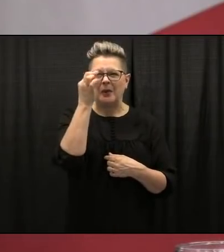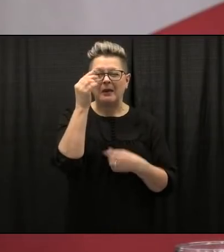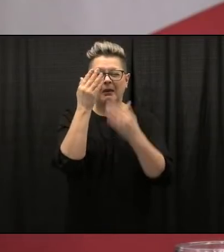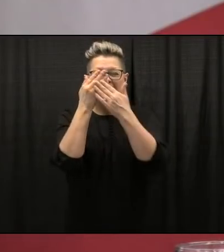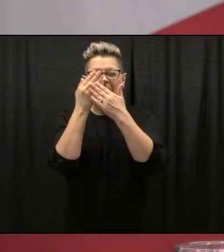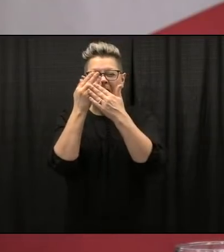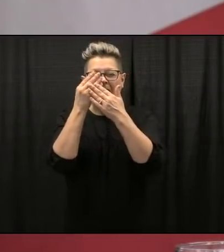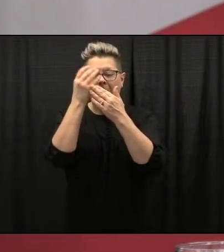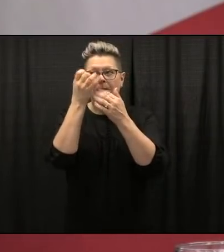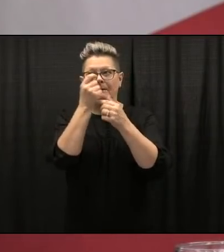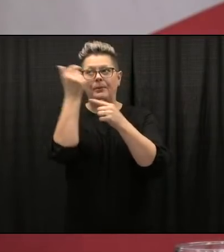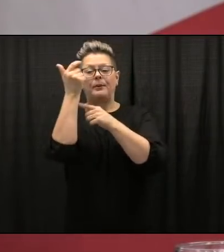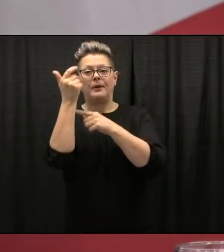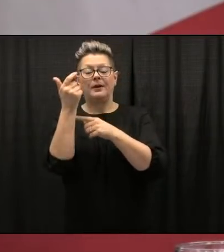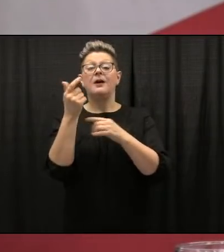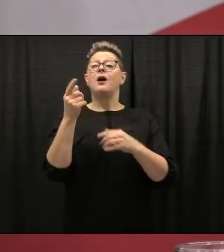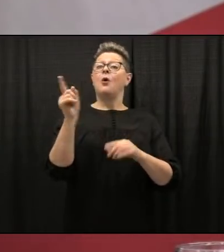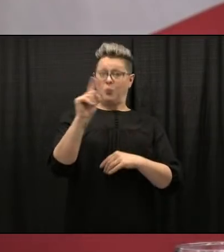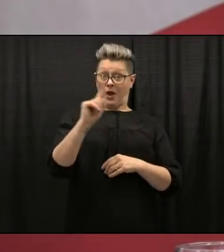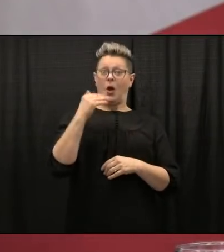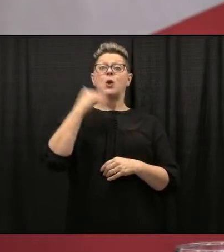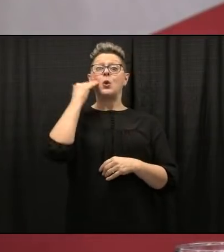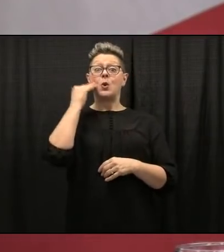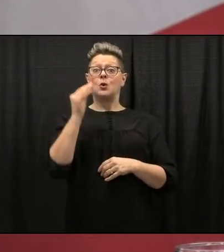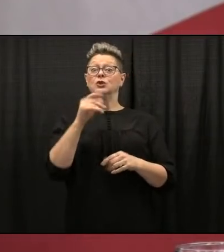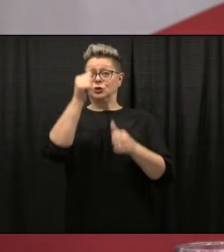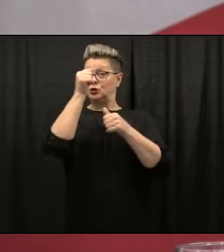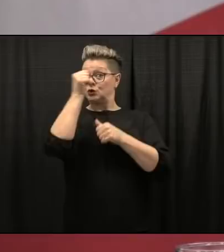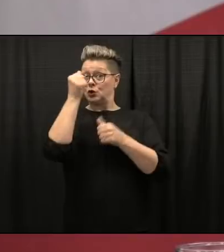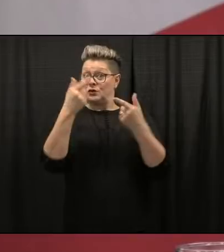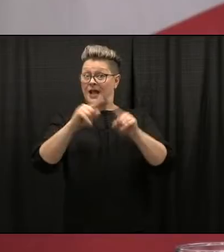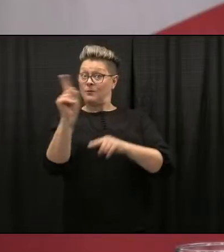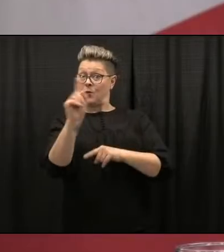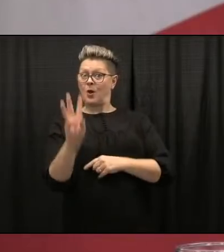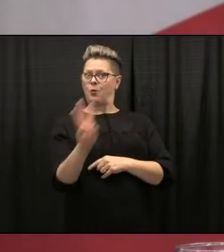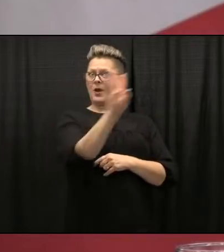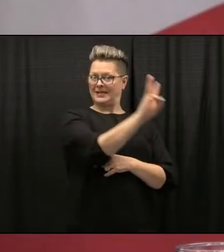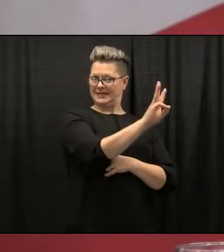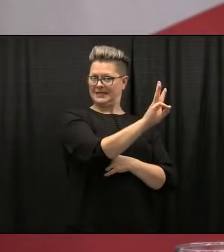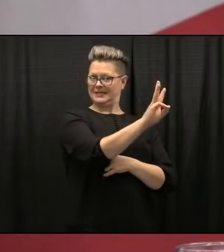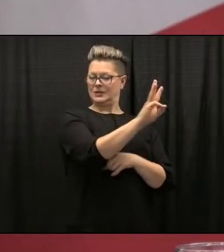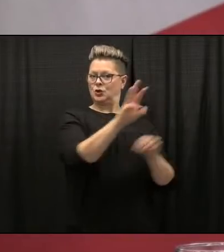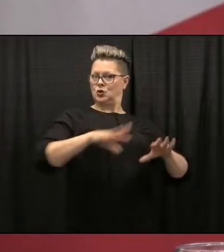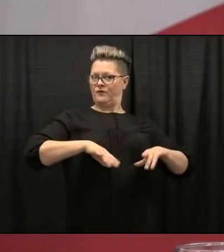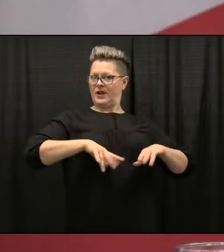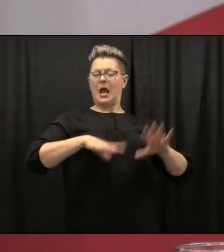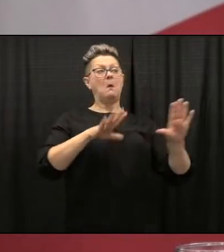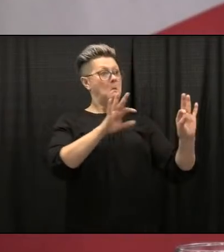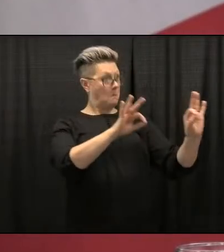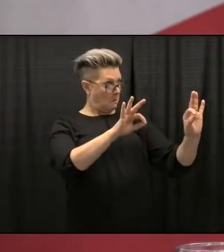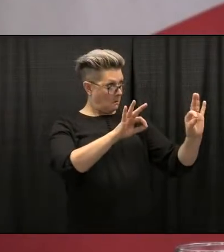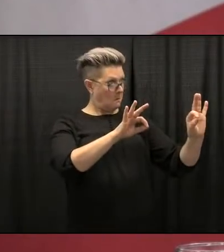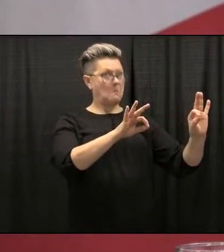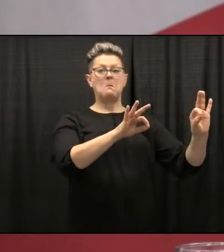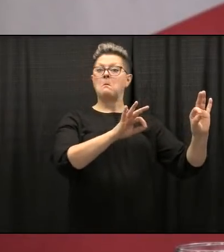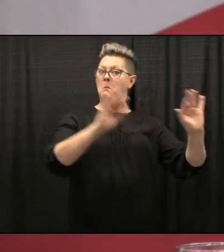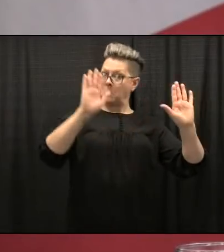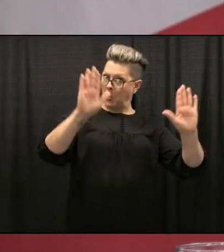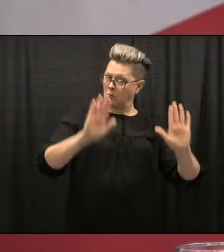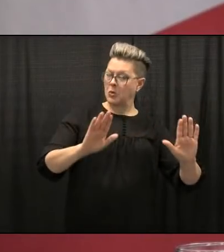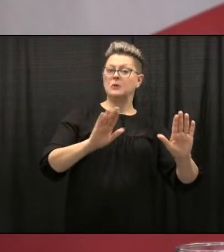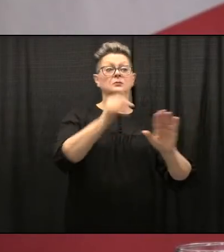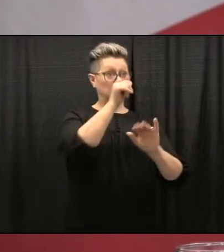performed, particularly on the West Coast. I want to assure residents that these surgeries are being performed, and there is no cap